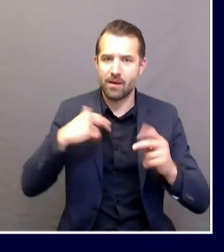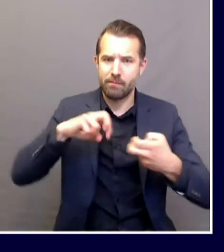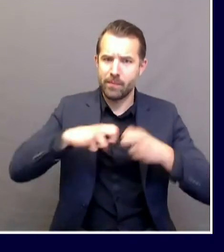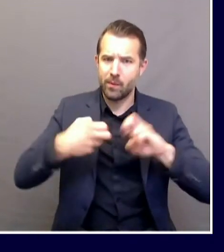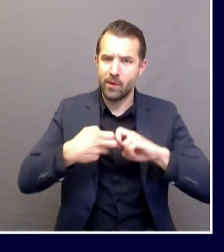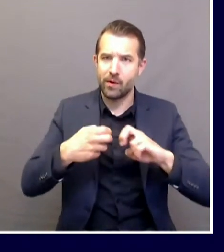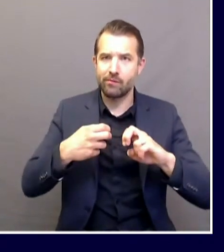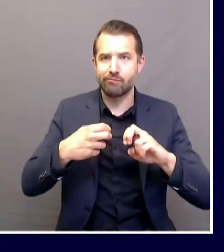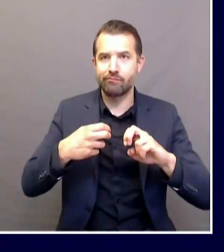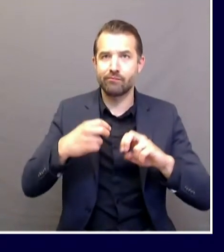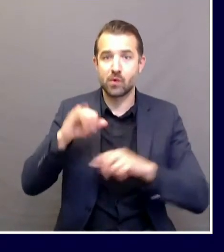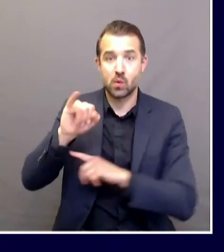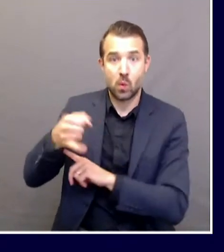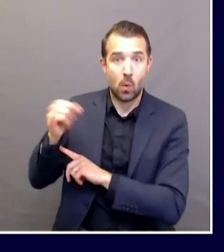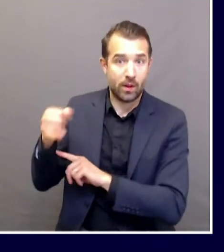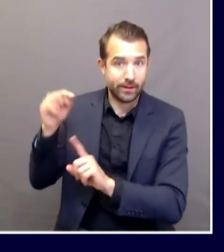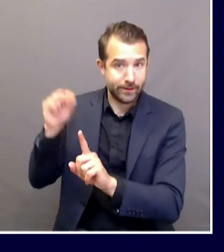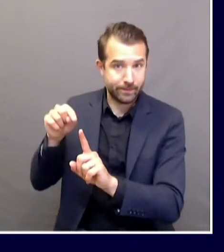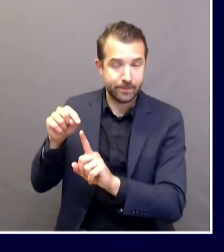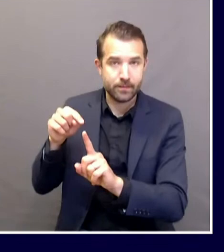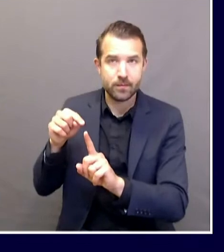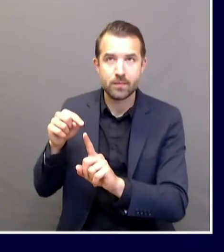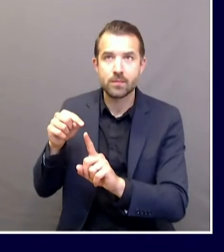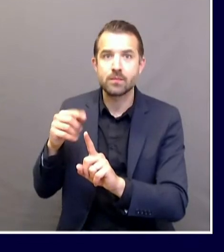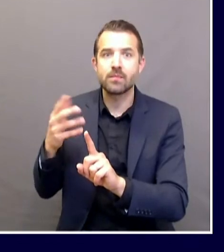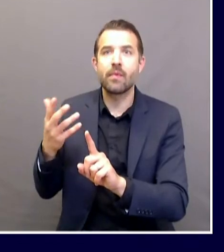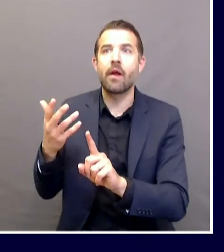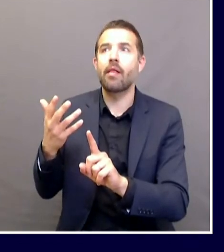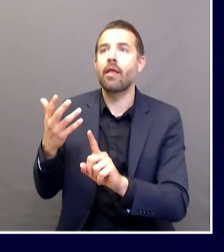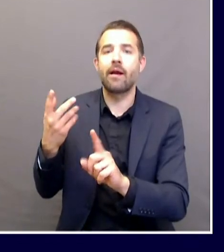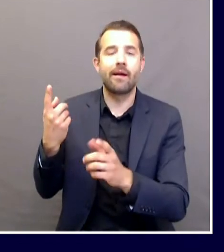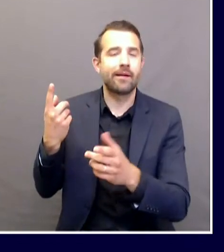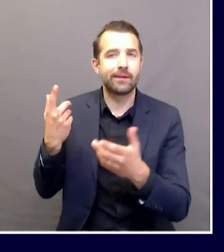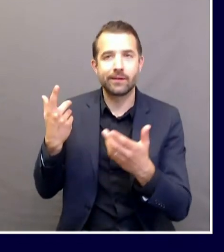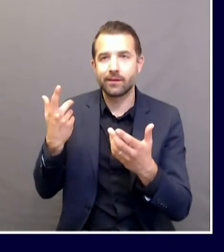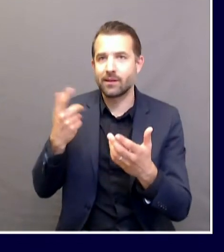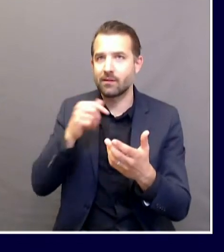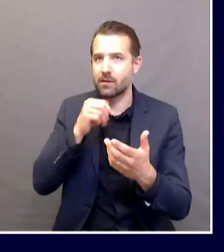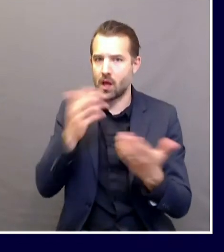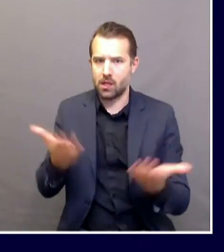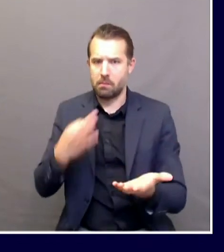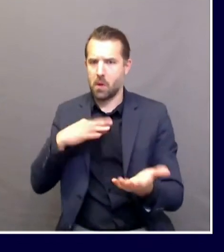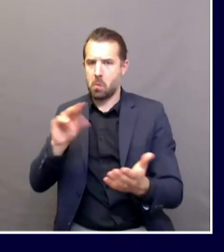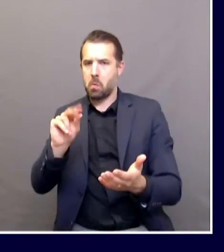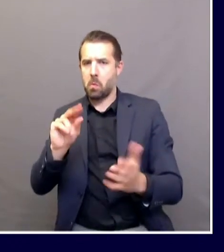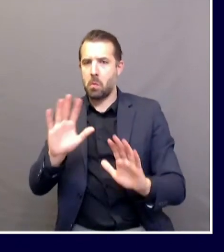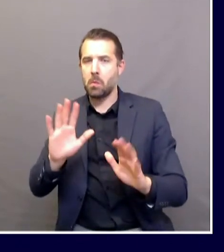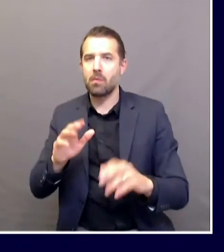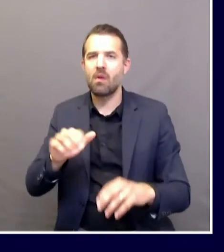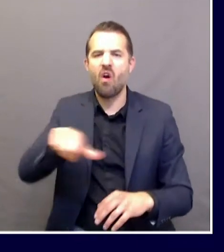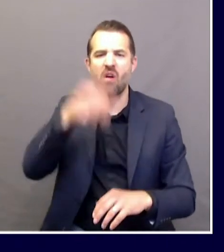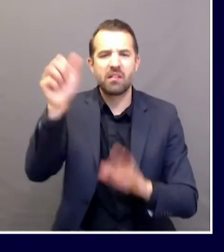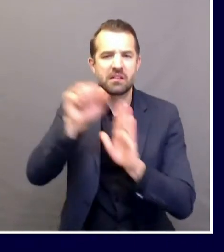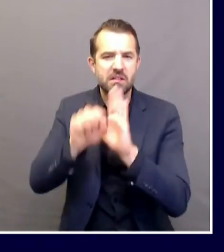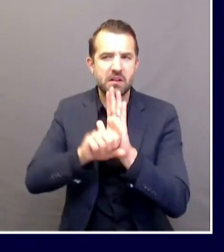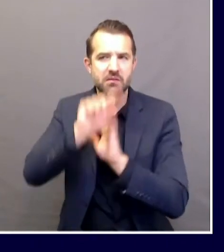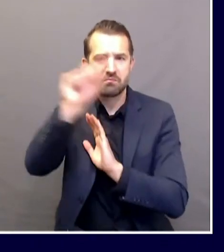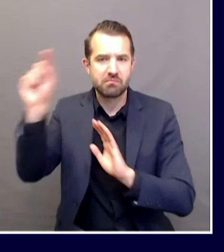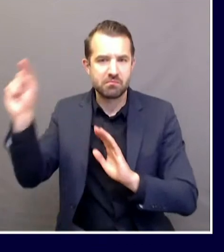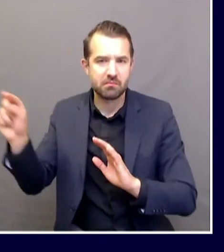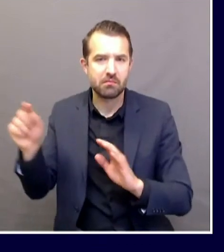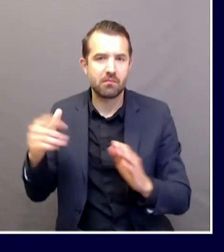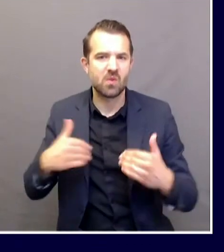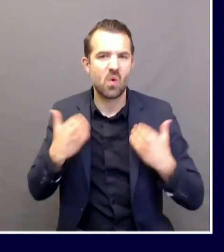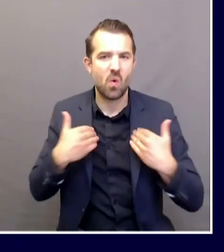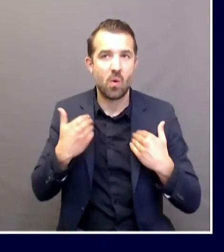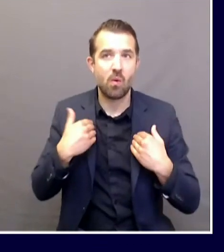their medical providers, not in Maine, but other places. and their medical providers